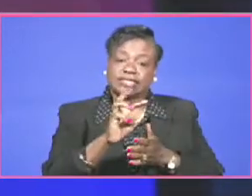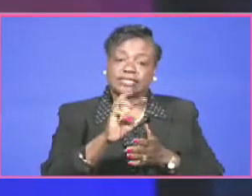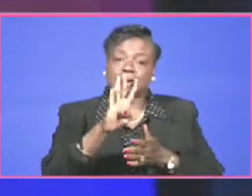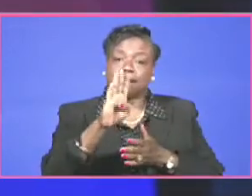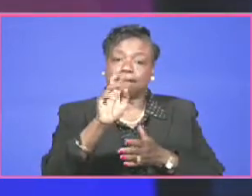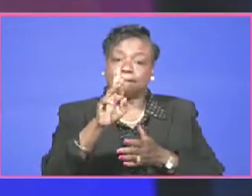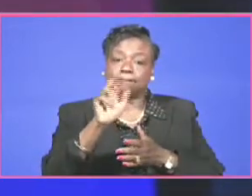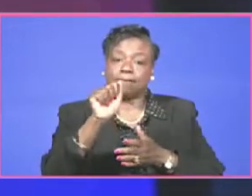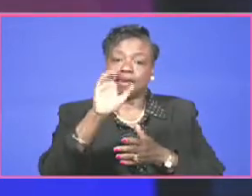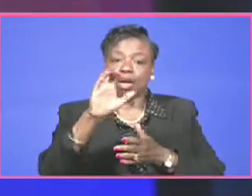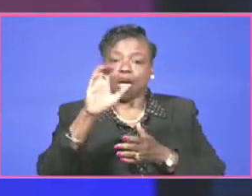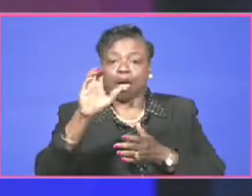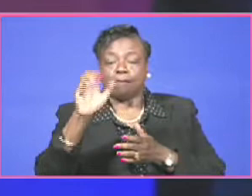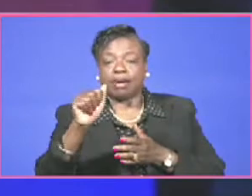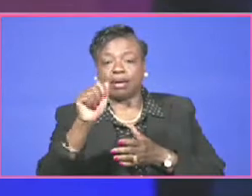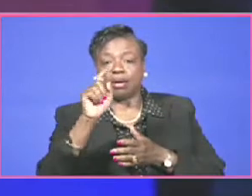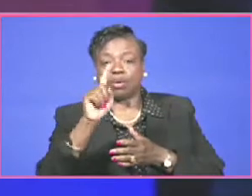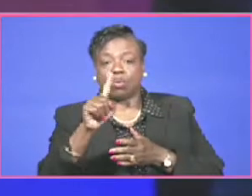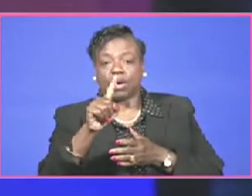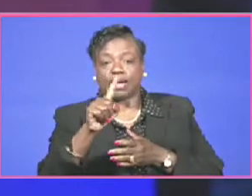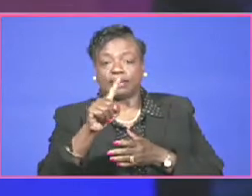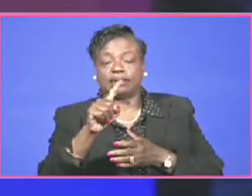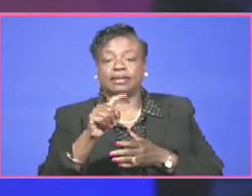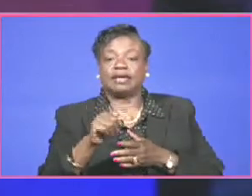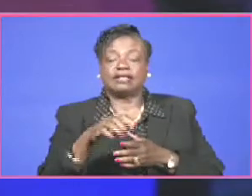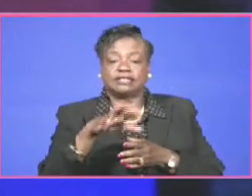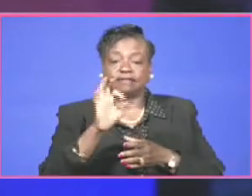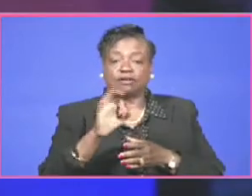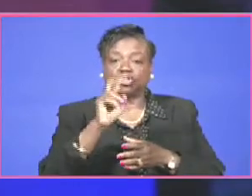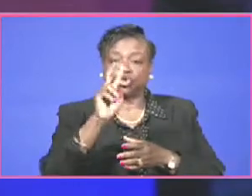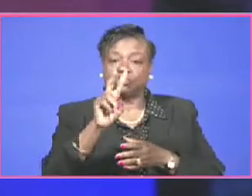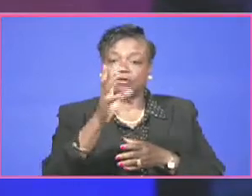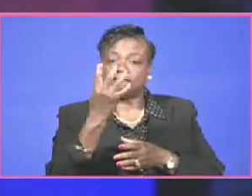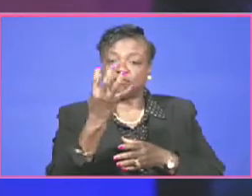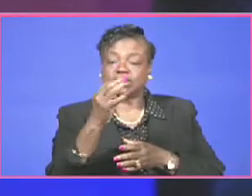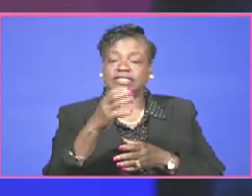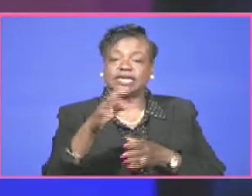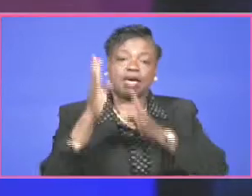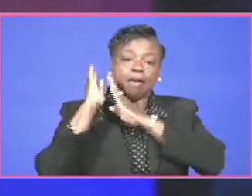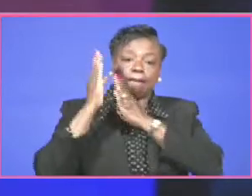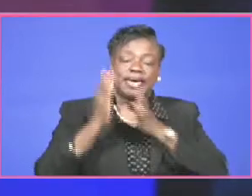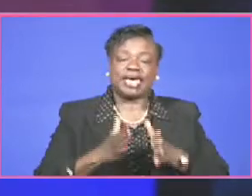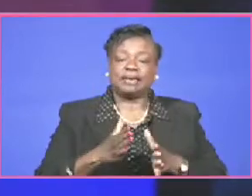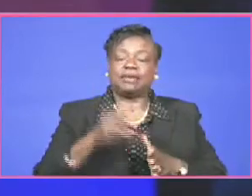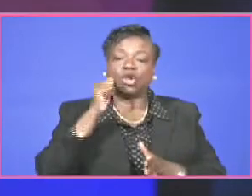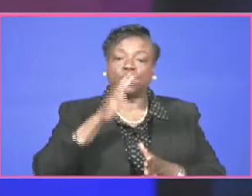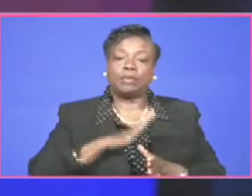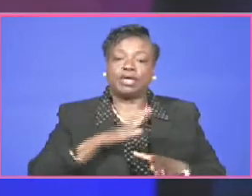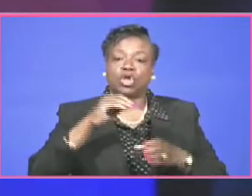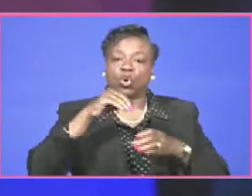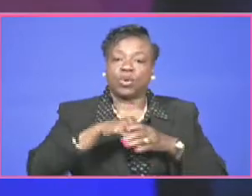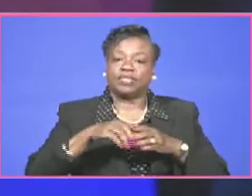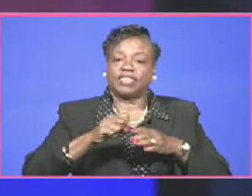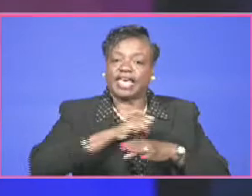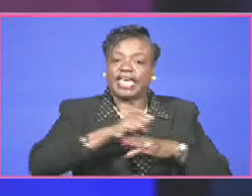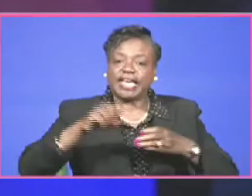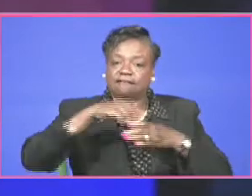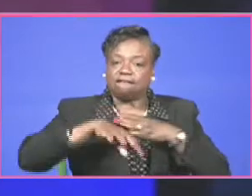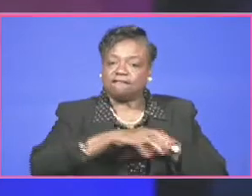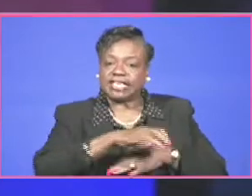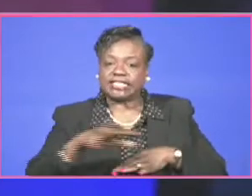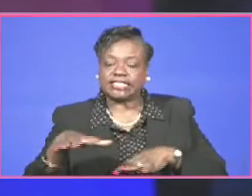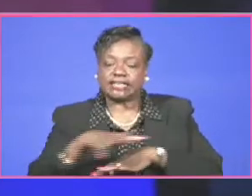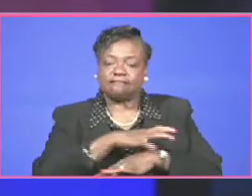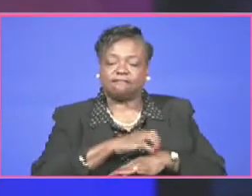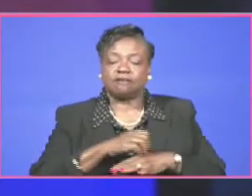from Bahamian families affected by cancer. Recently, 214 Bahamian women with invasive breast cancer who were screened for 6 mutations